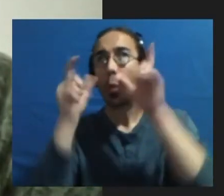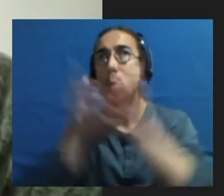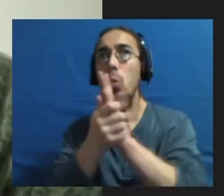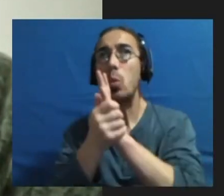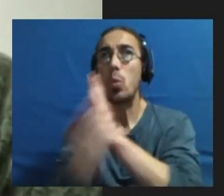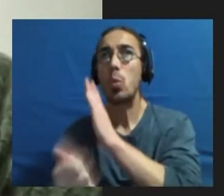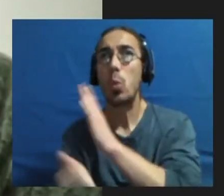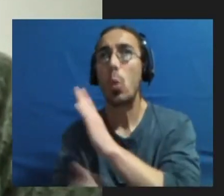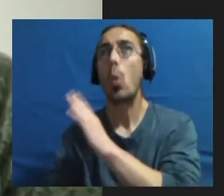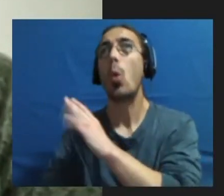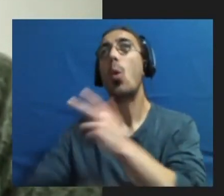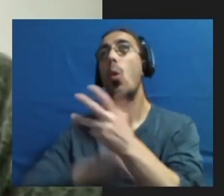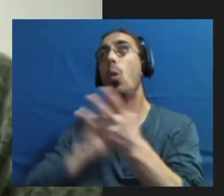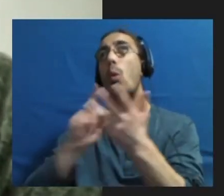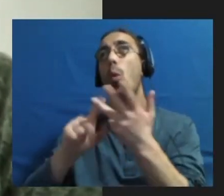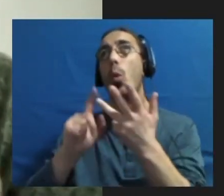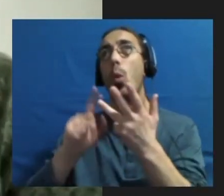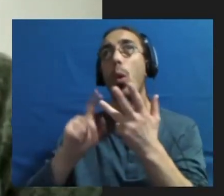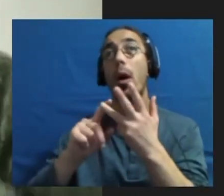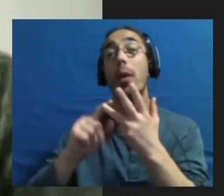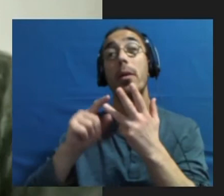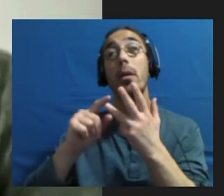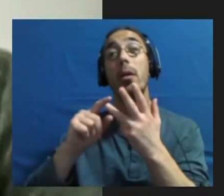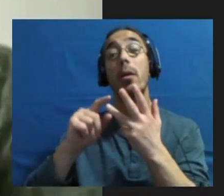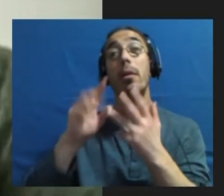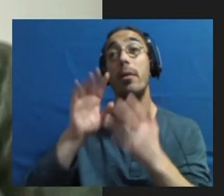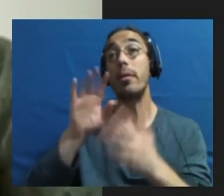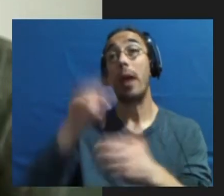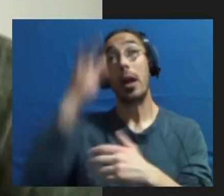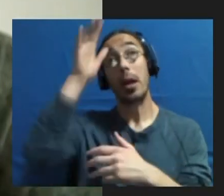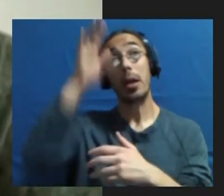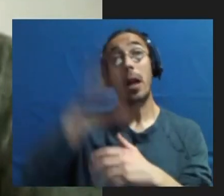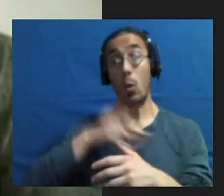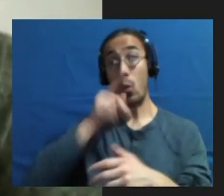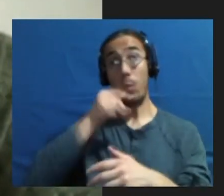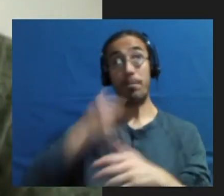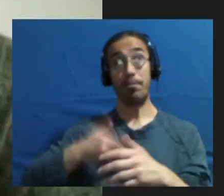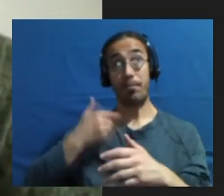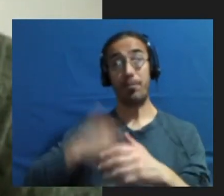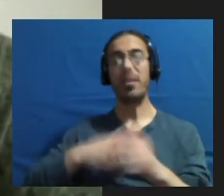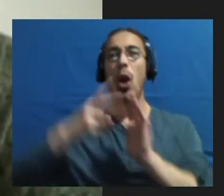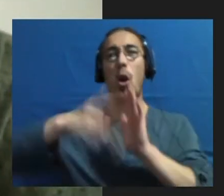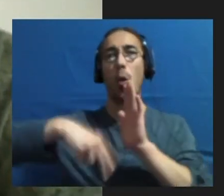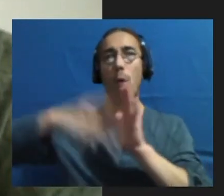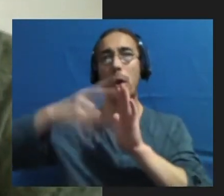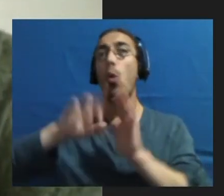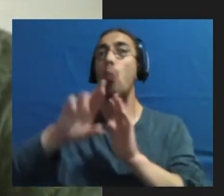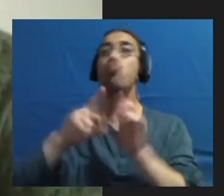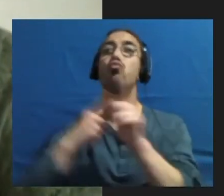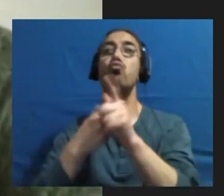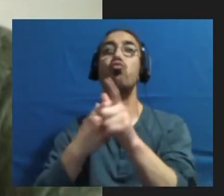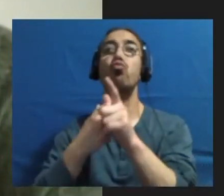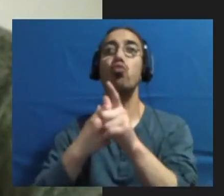or the guy that reads too much. Or the guy that runs too much. I'm not going to be seen as